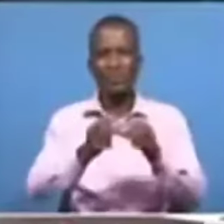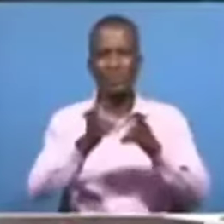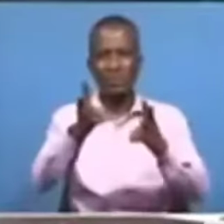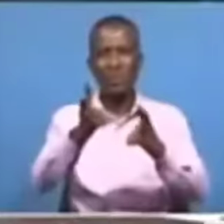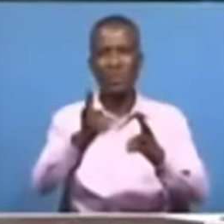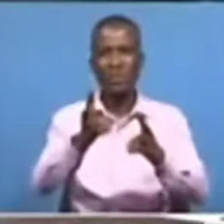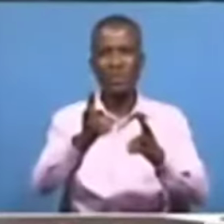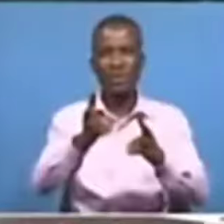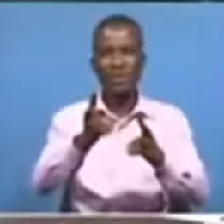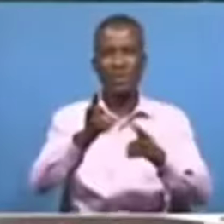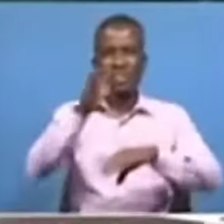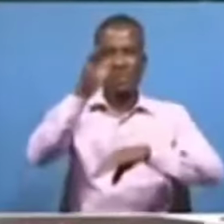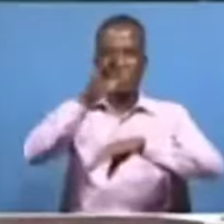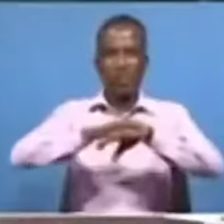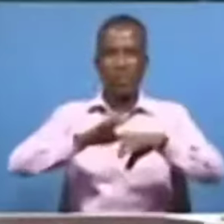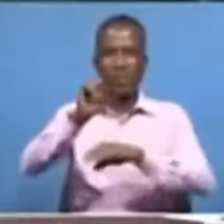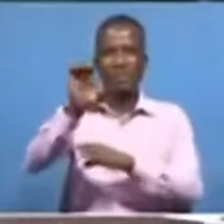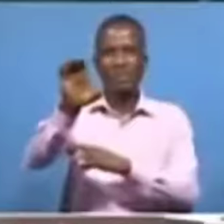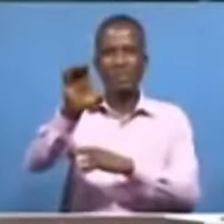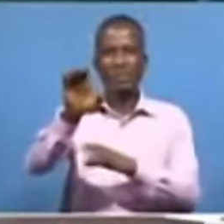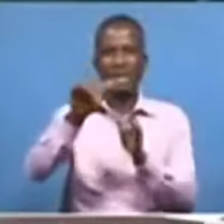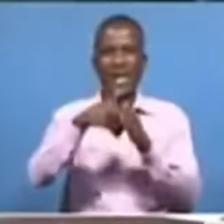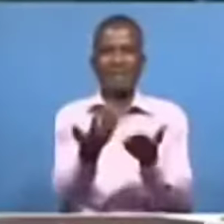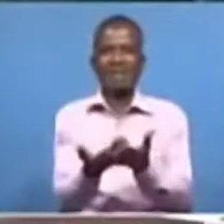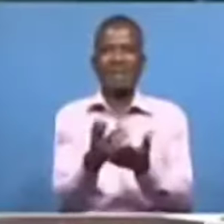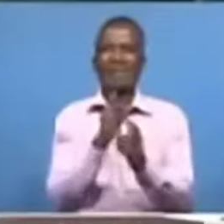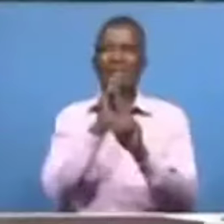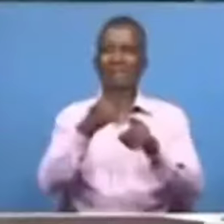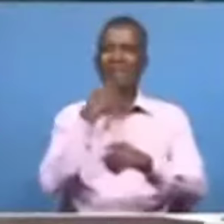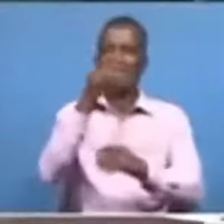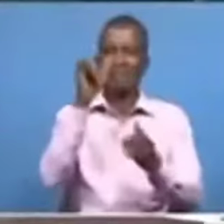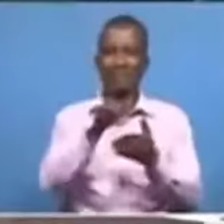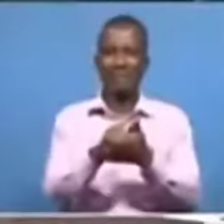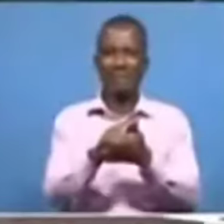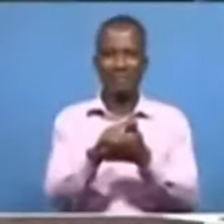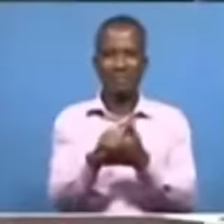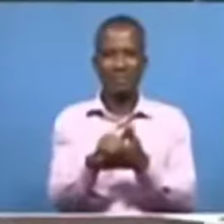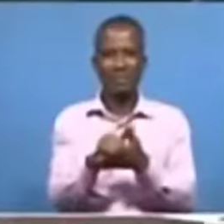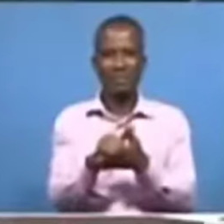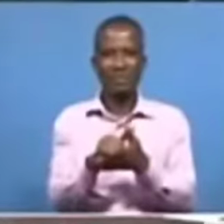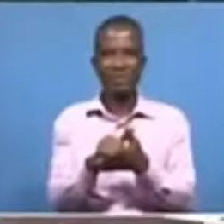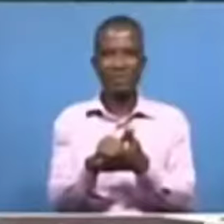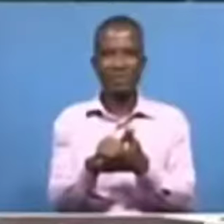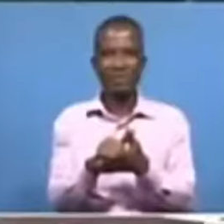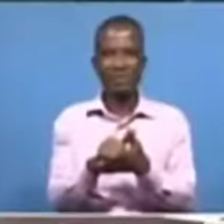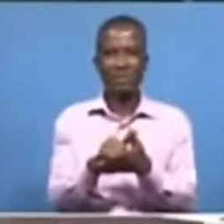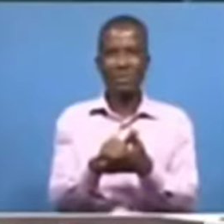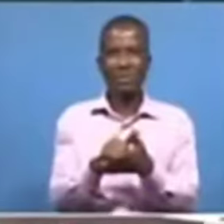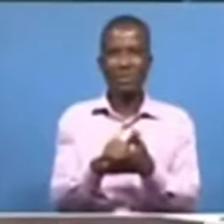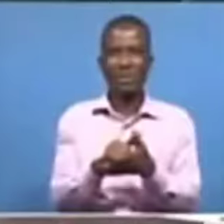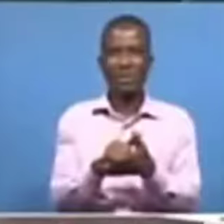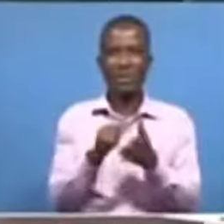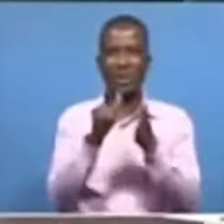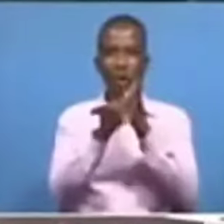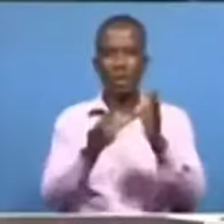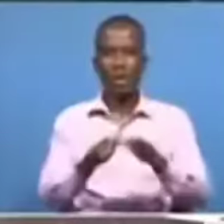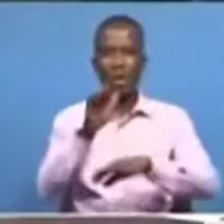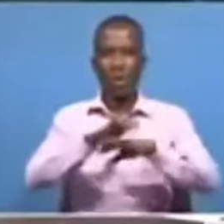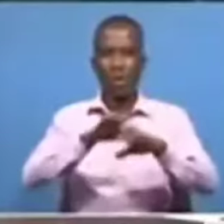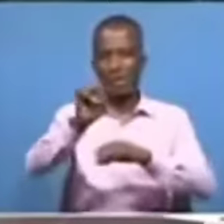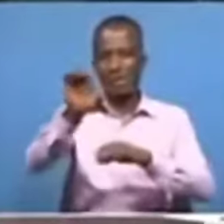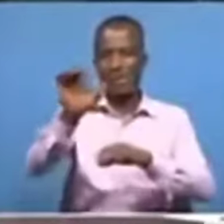to call the chairperson of the first respondent, and he answered by saying that the petitioner was going to call the chairperson of the